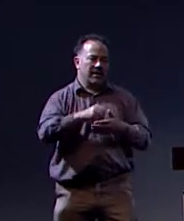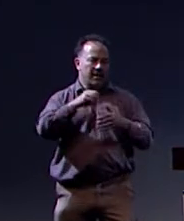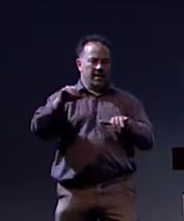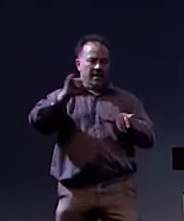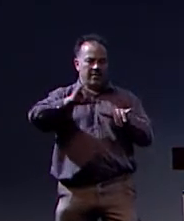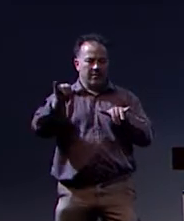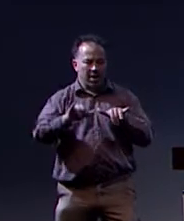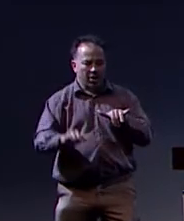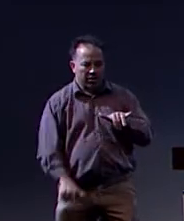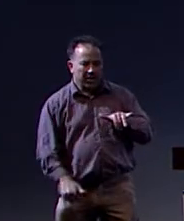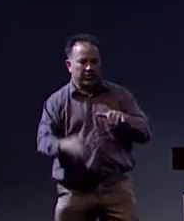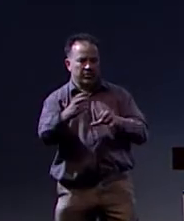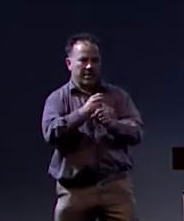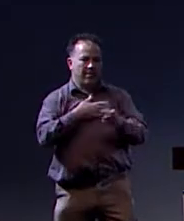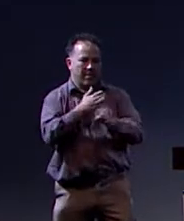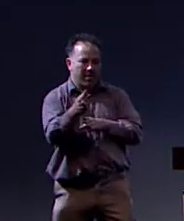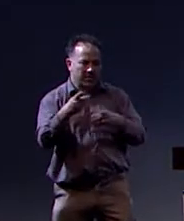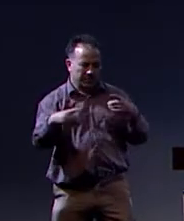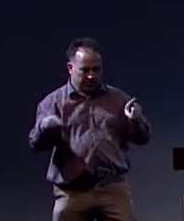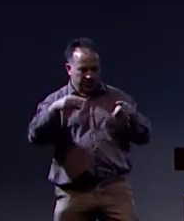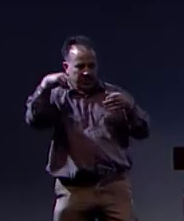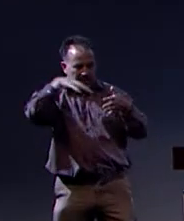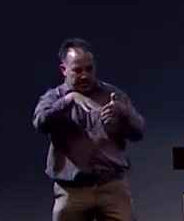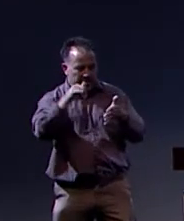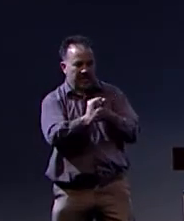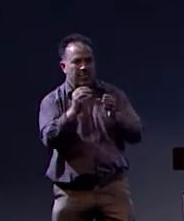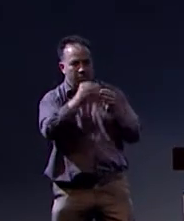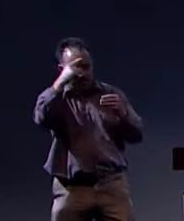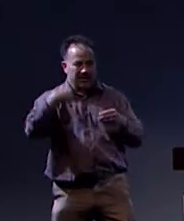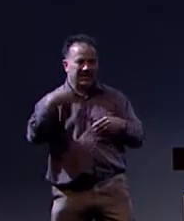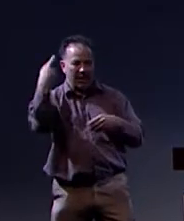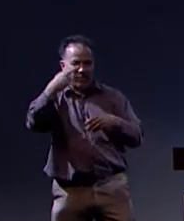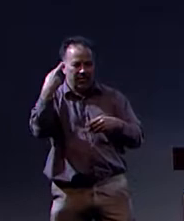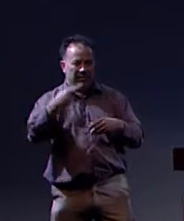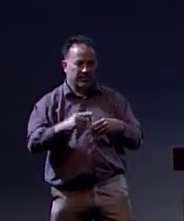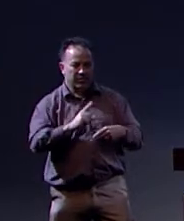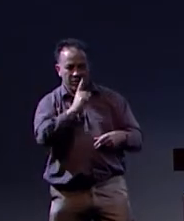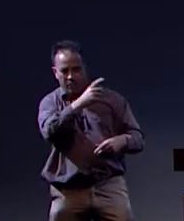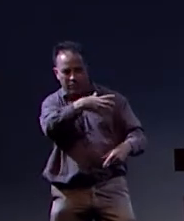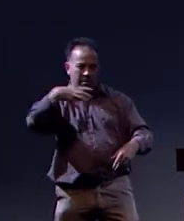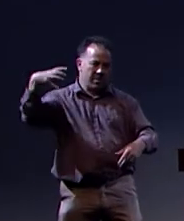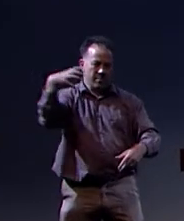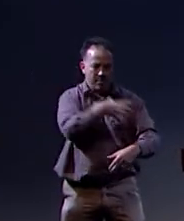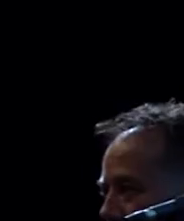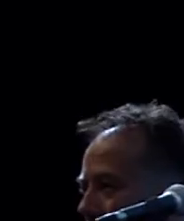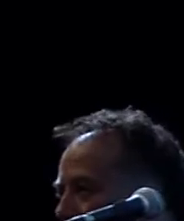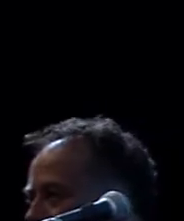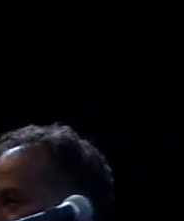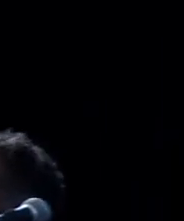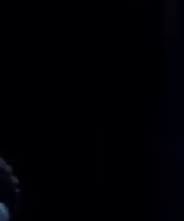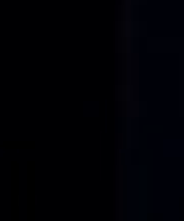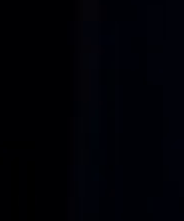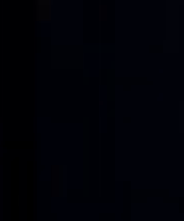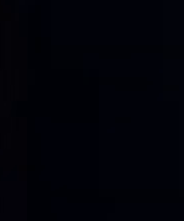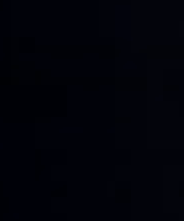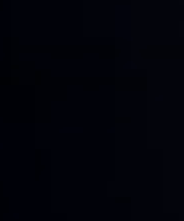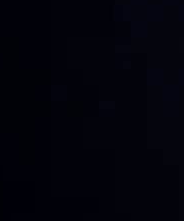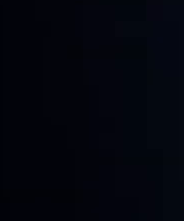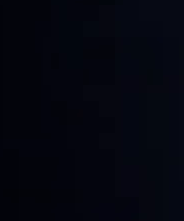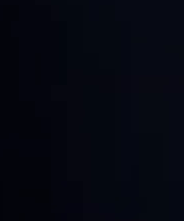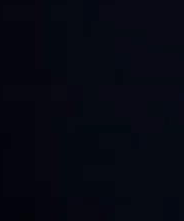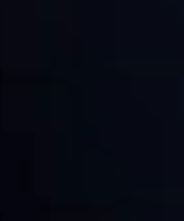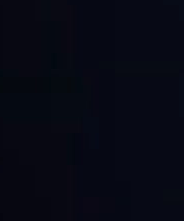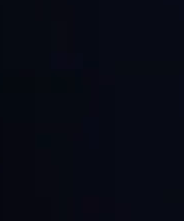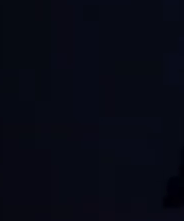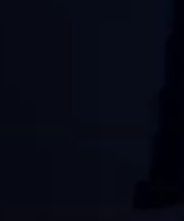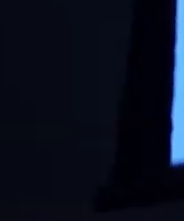degree in architecture to study this issue further, because I realized there was a profound cultural shift happening. Most of the work that I did in